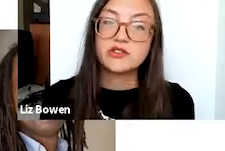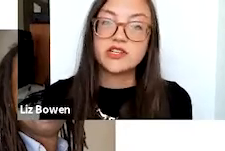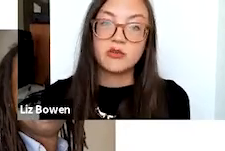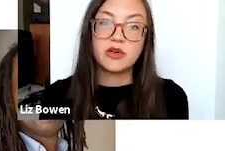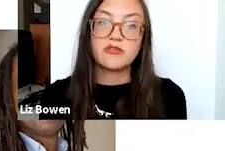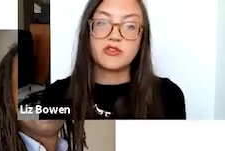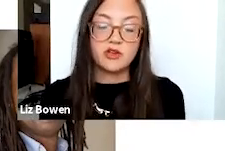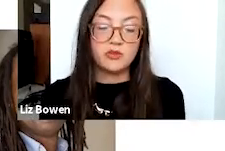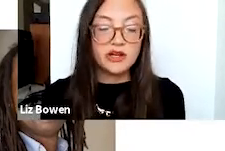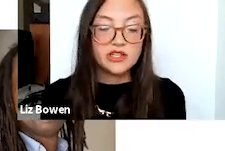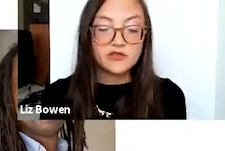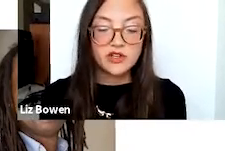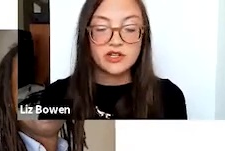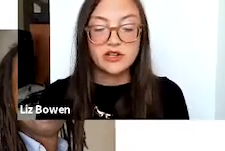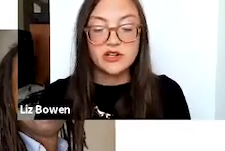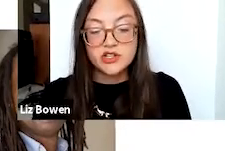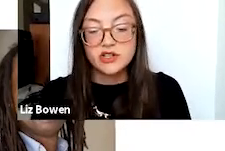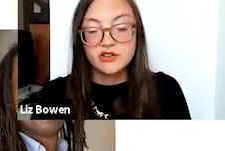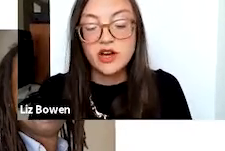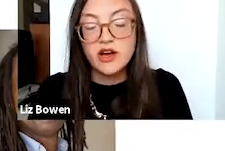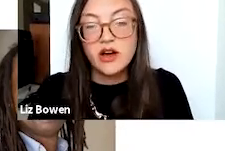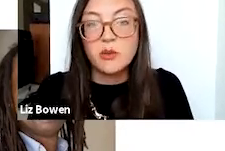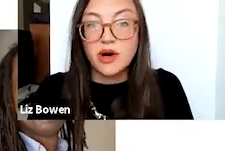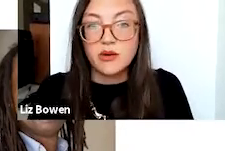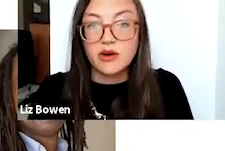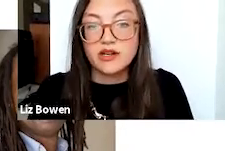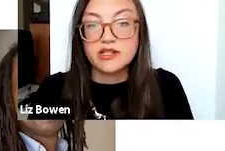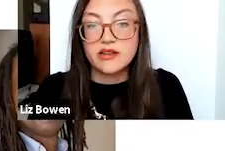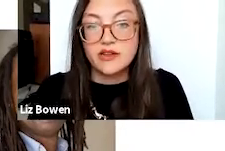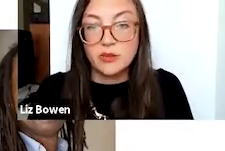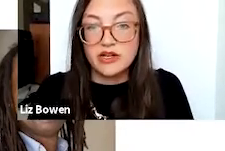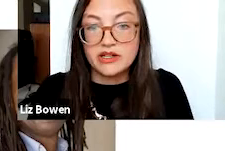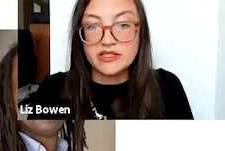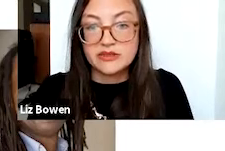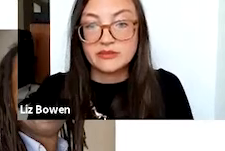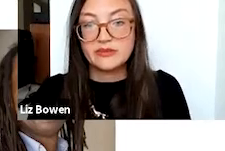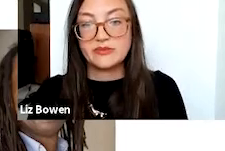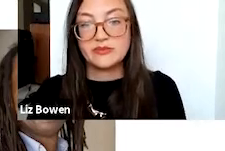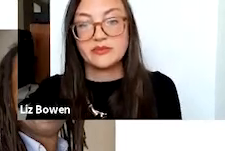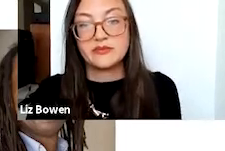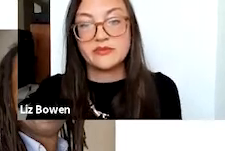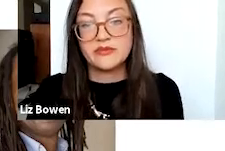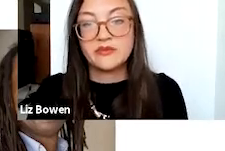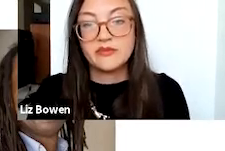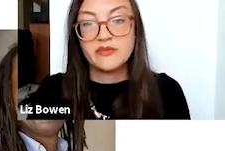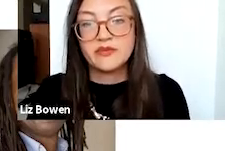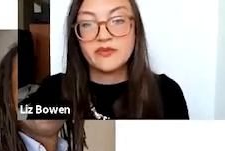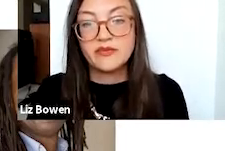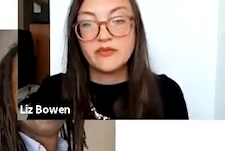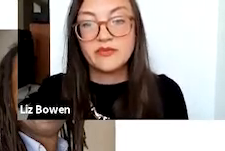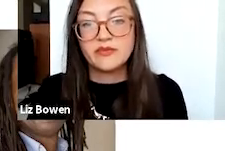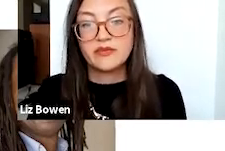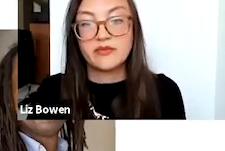Center's National Endowment for the Humanities funded initiative on bioethics and the humanities.